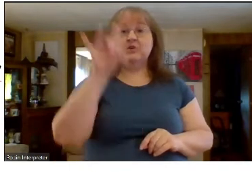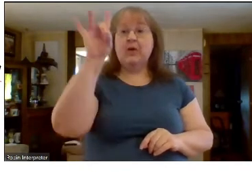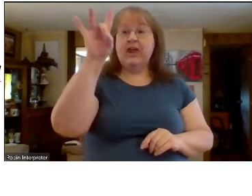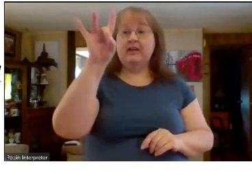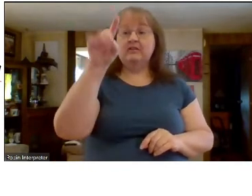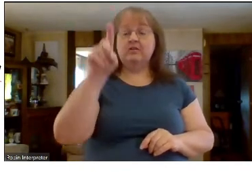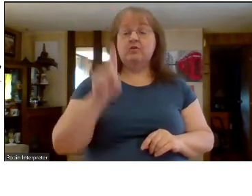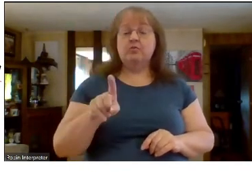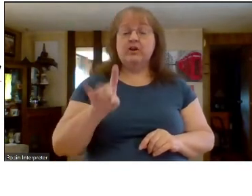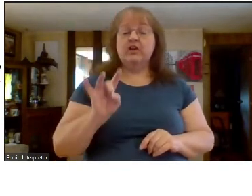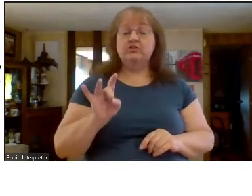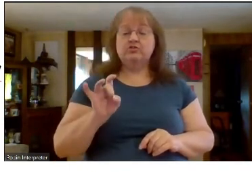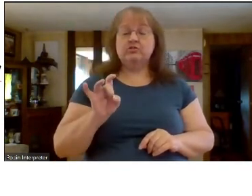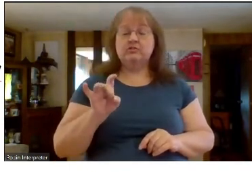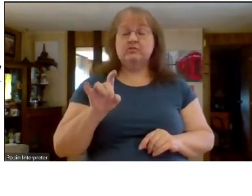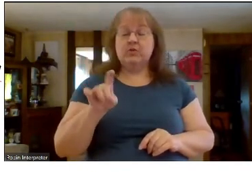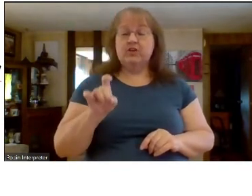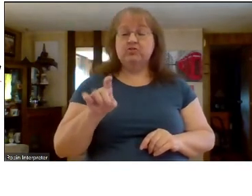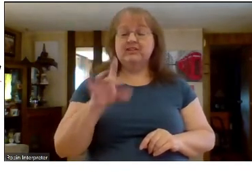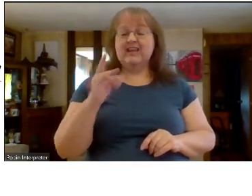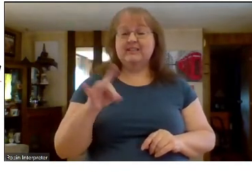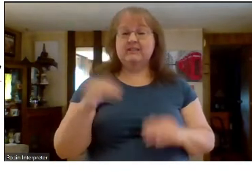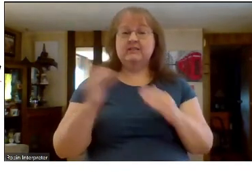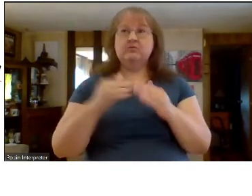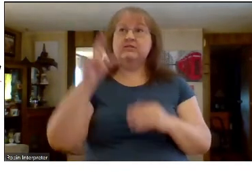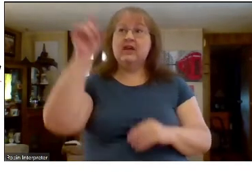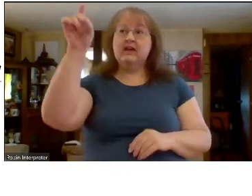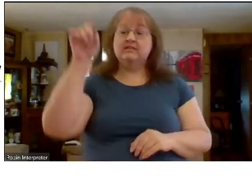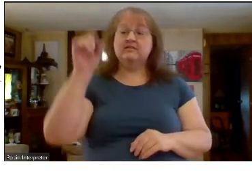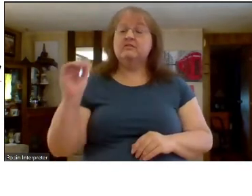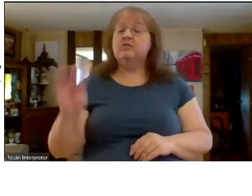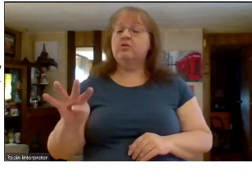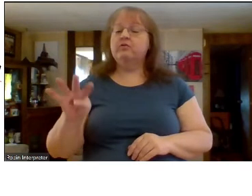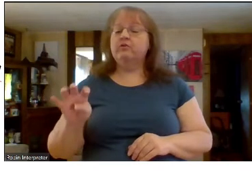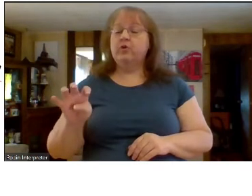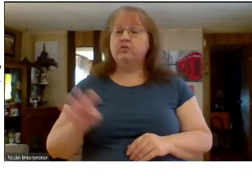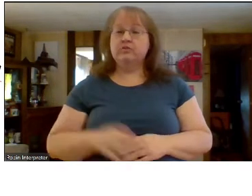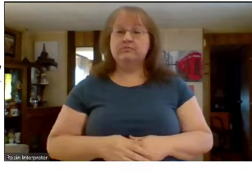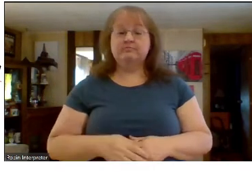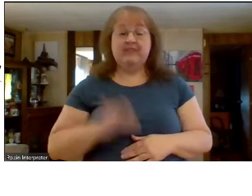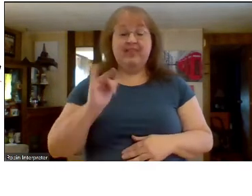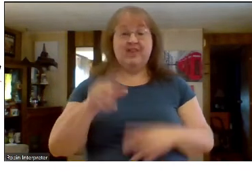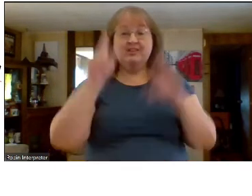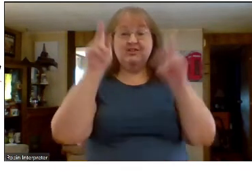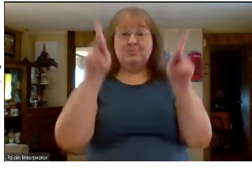So X is right there. So I should have 8 over 118 equals X